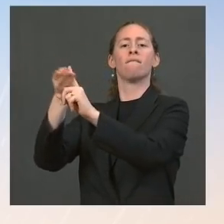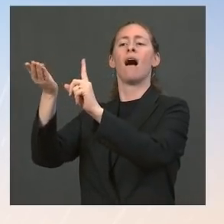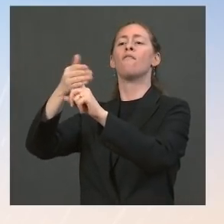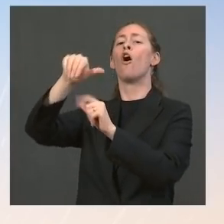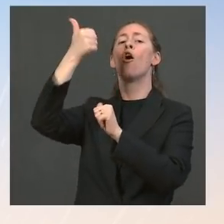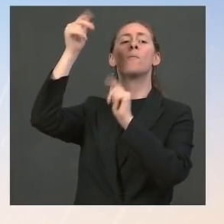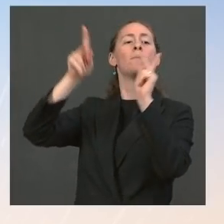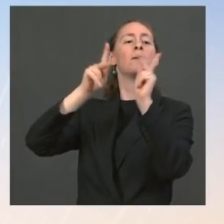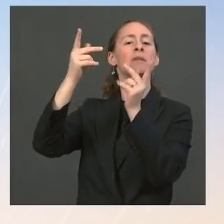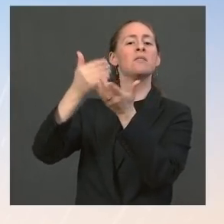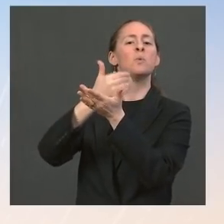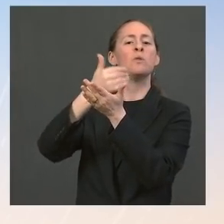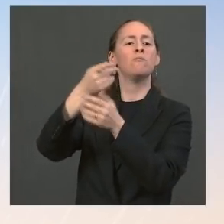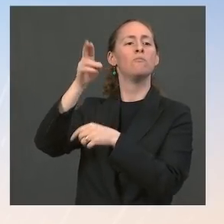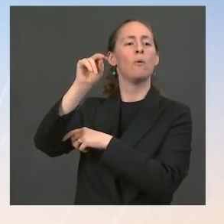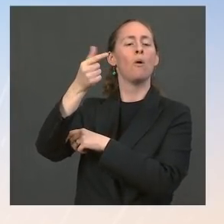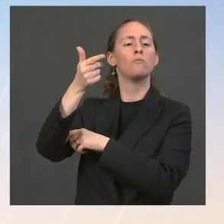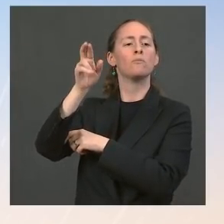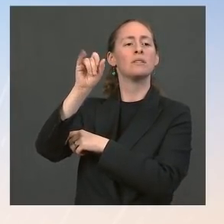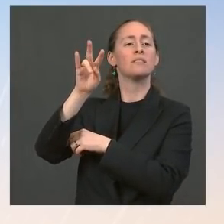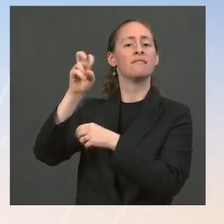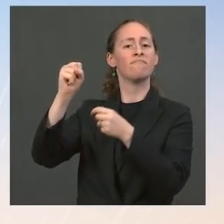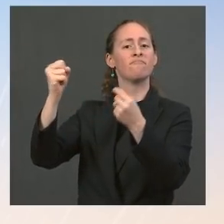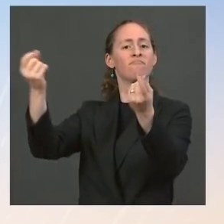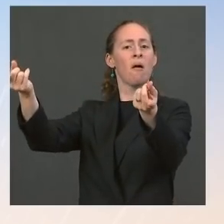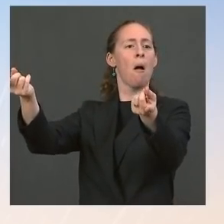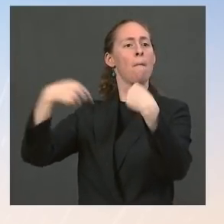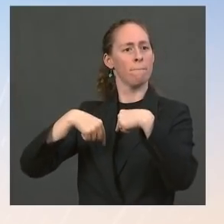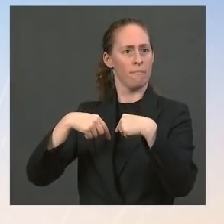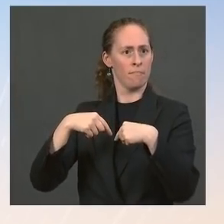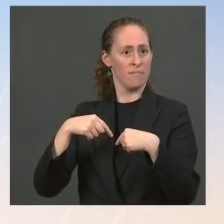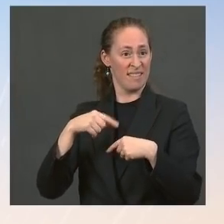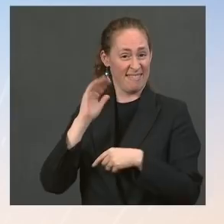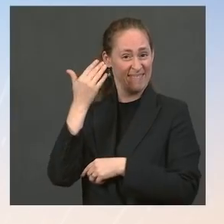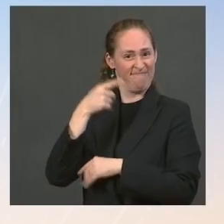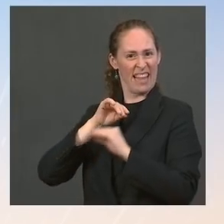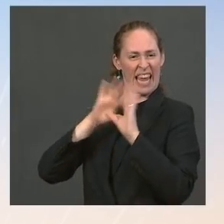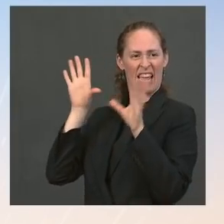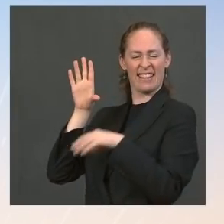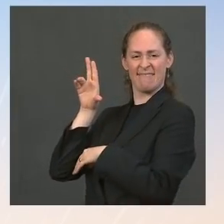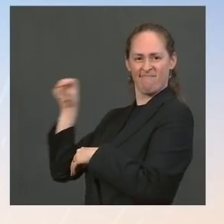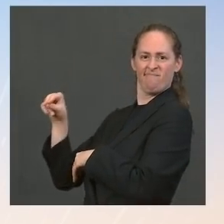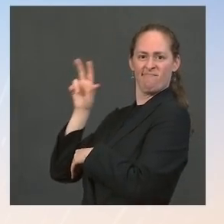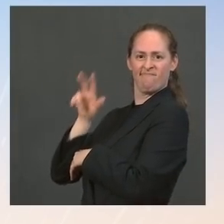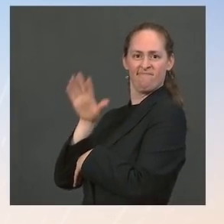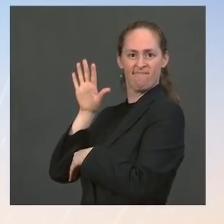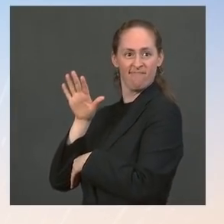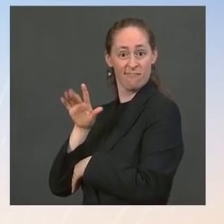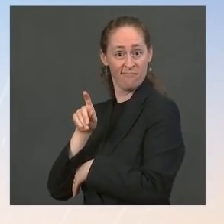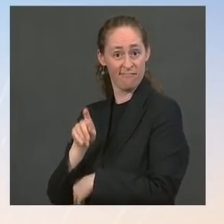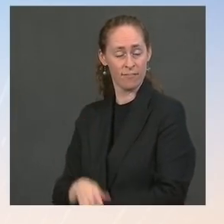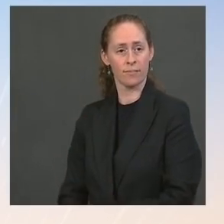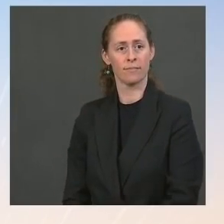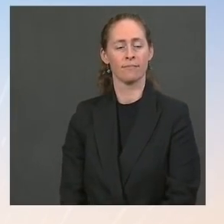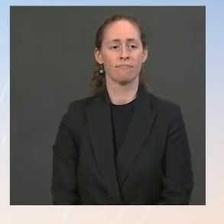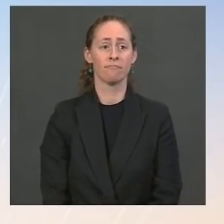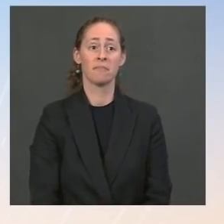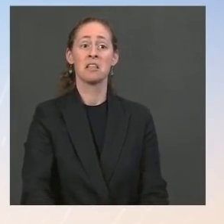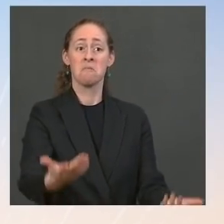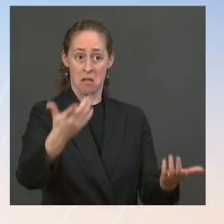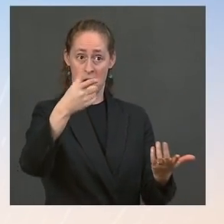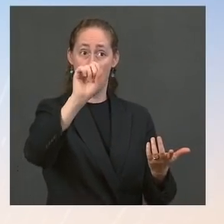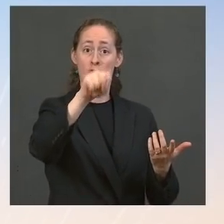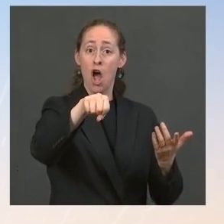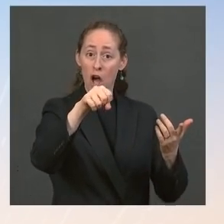saying that through the end of this Congress, he's not going to agree to $3.5 trillion. We could certainly parse Senator Manchin's words, but I am certain he'll go answer